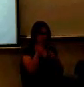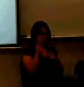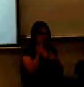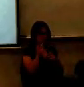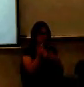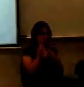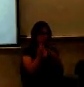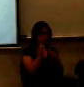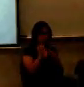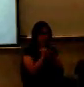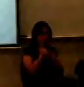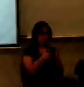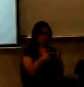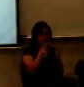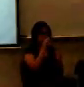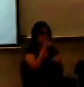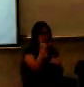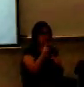as that